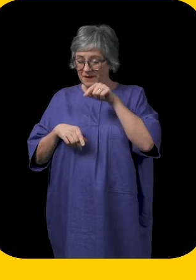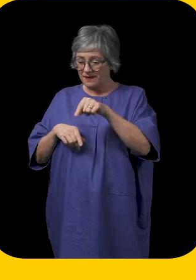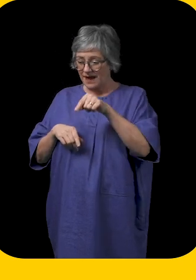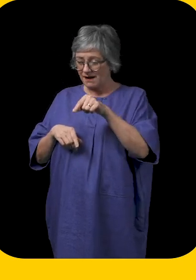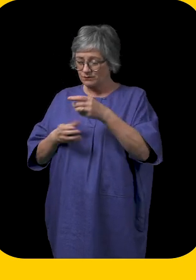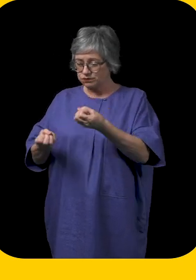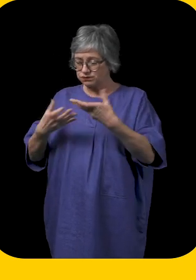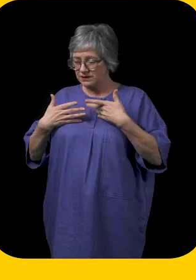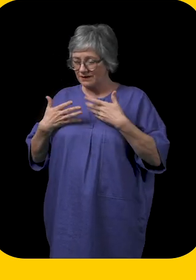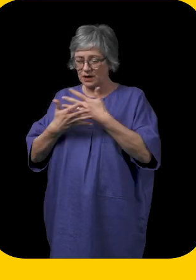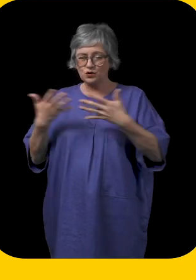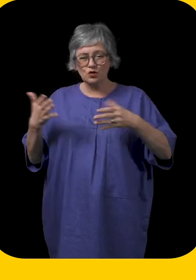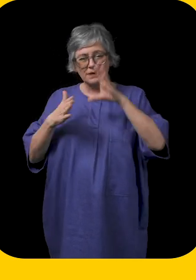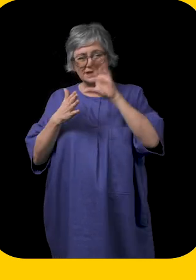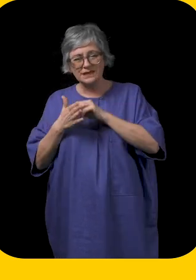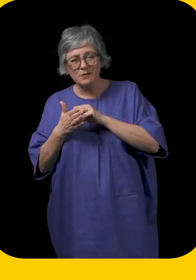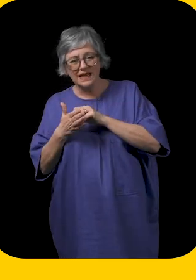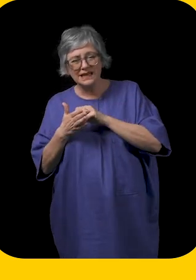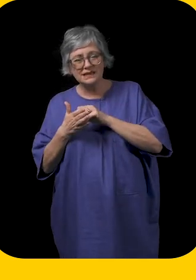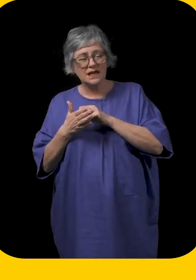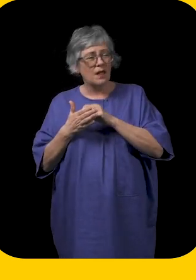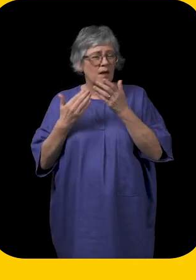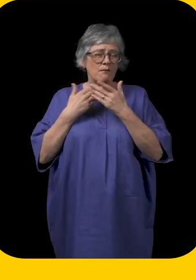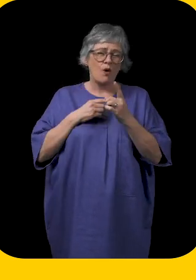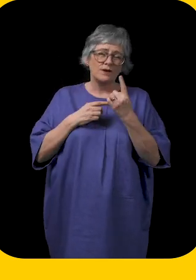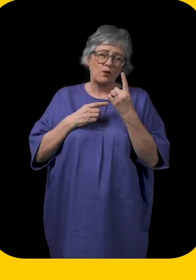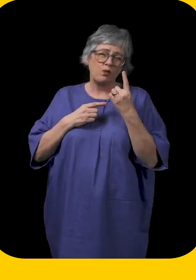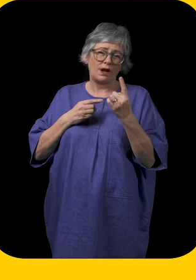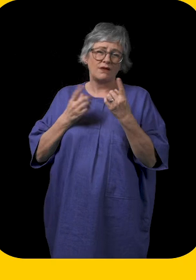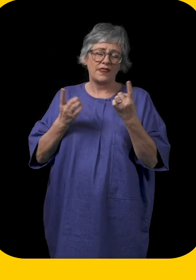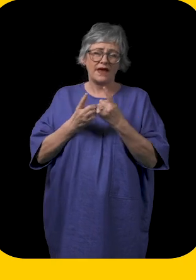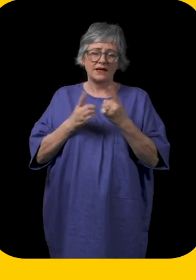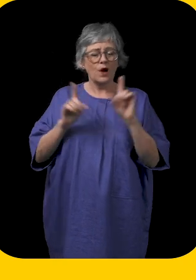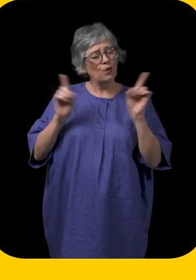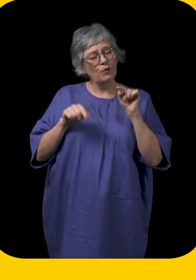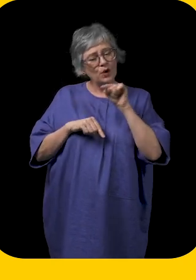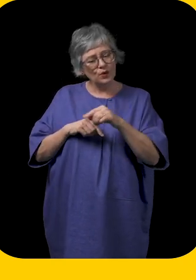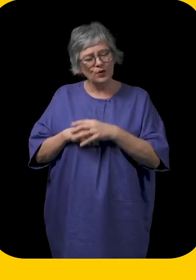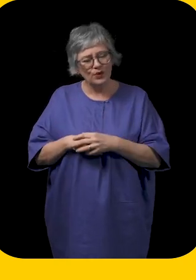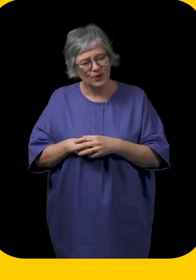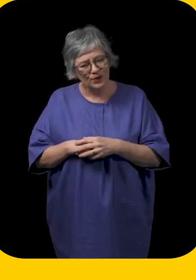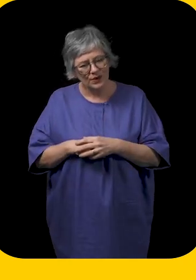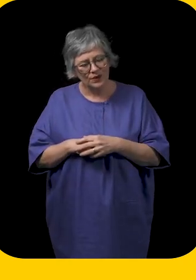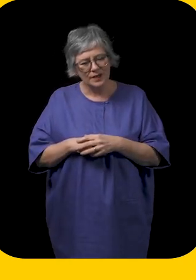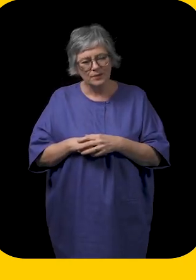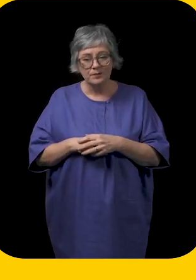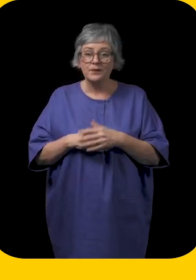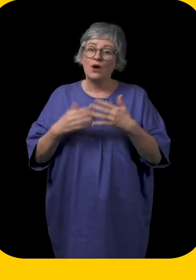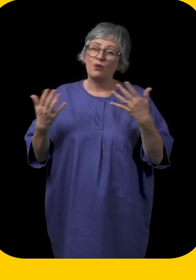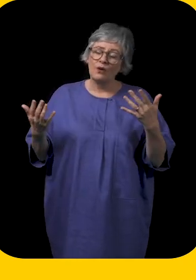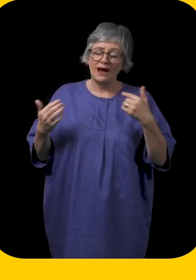I was working in a different sector, but I think that sector gave me so much experience that I draw on as a poet. You know, we are more than just one thing,